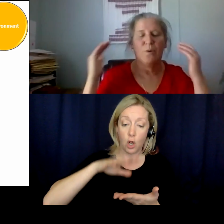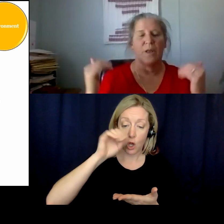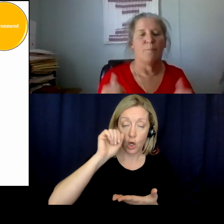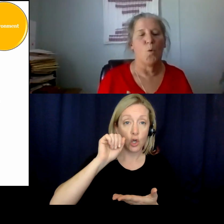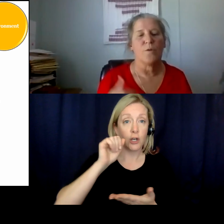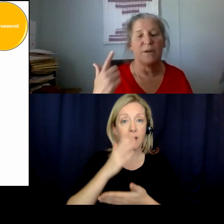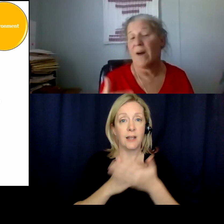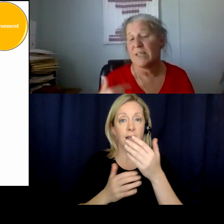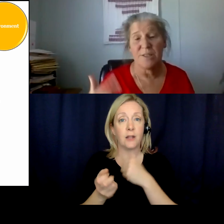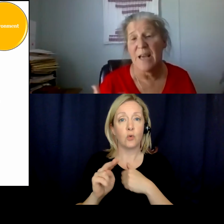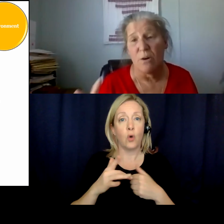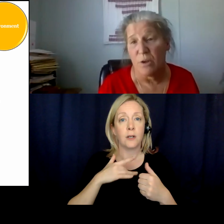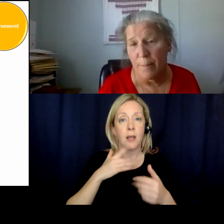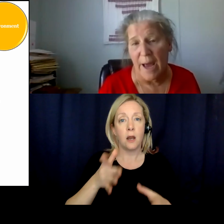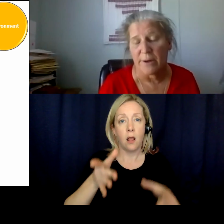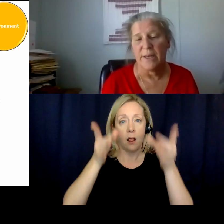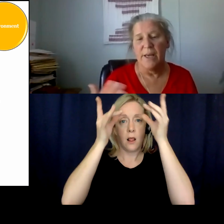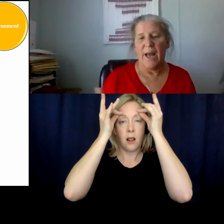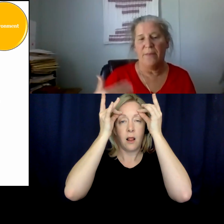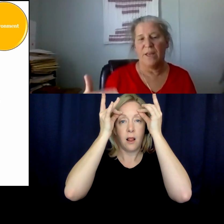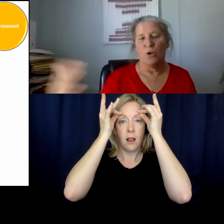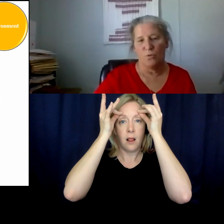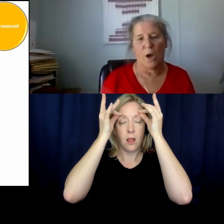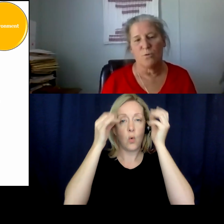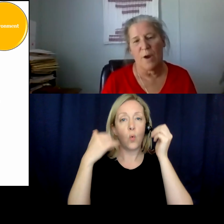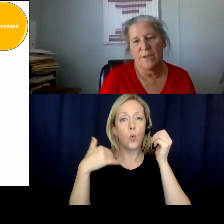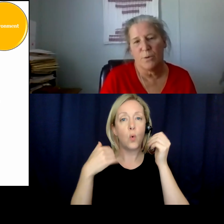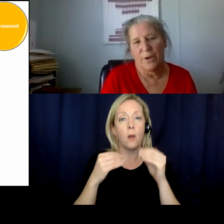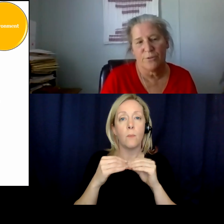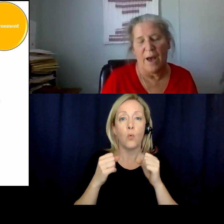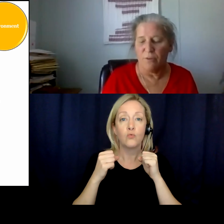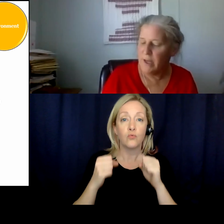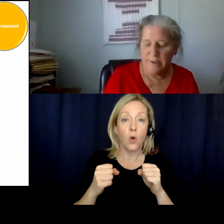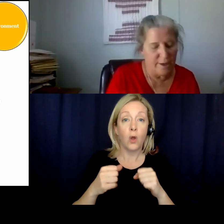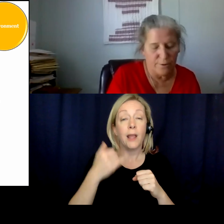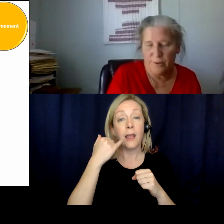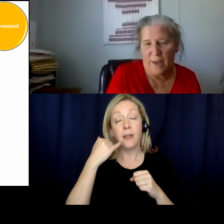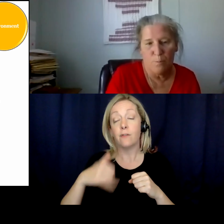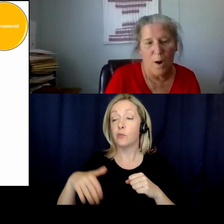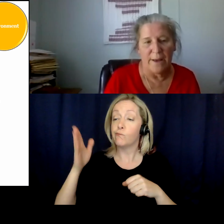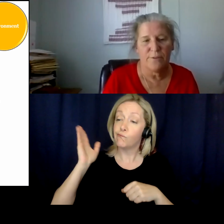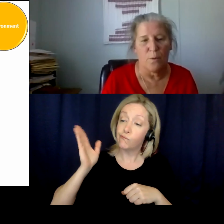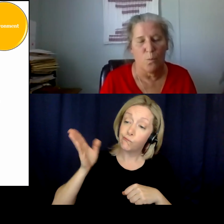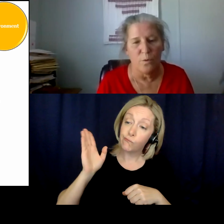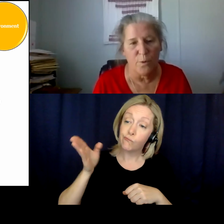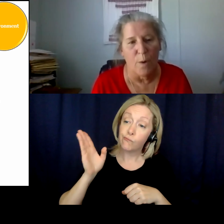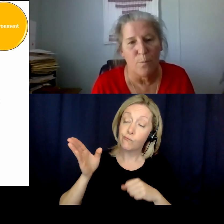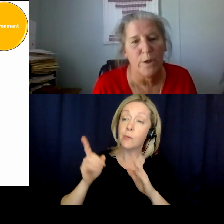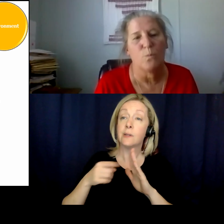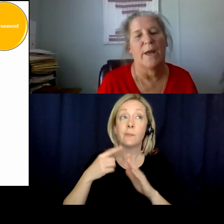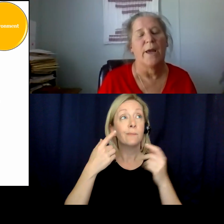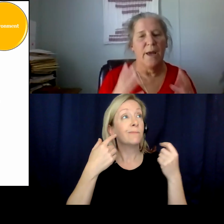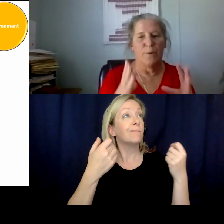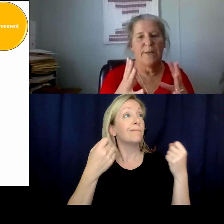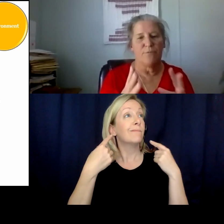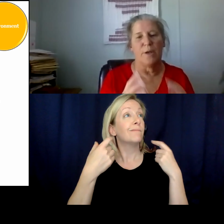with you a lot more than if I just tell you about it and then you go try to do it yourself. Kids are the same way. So why